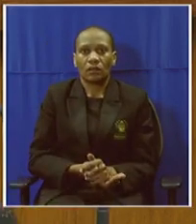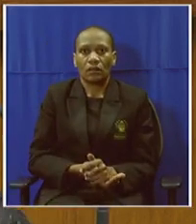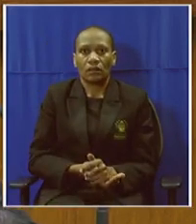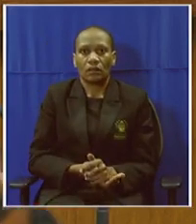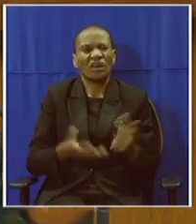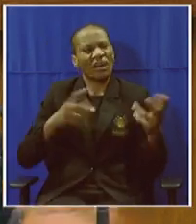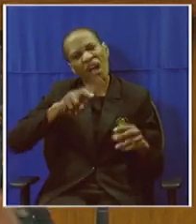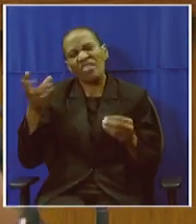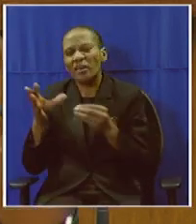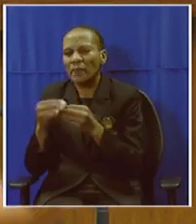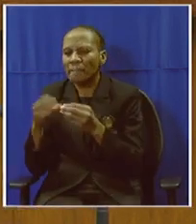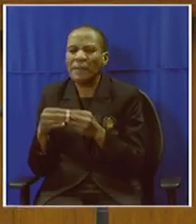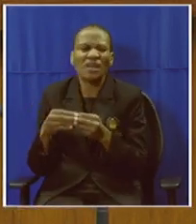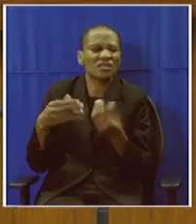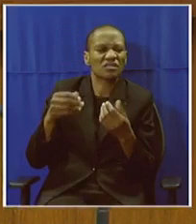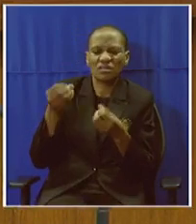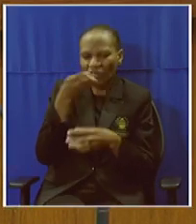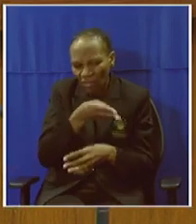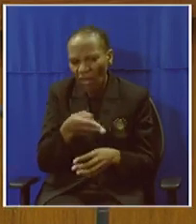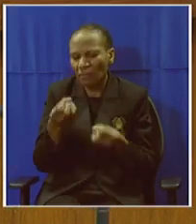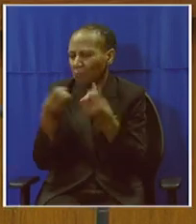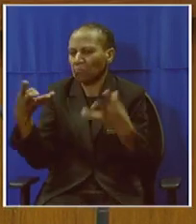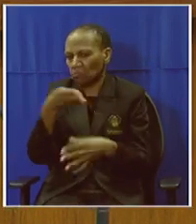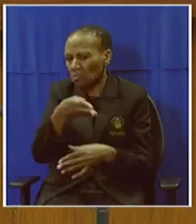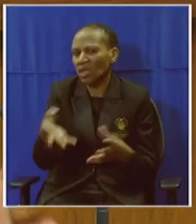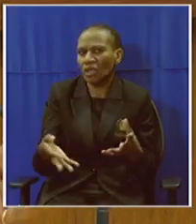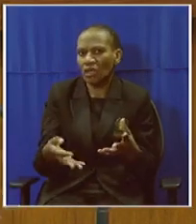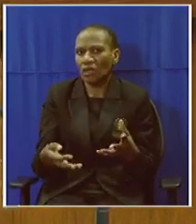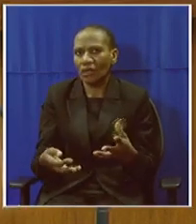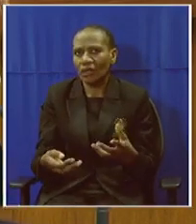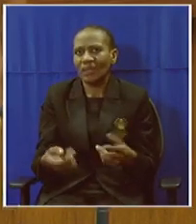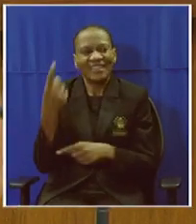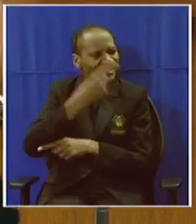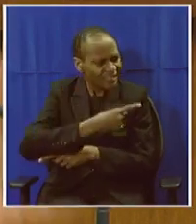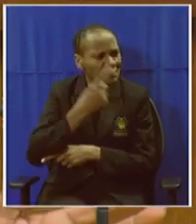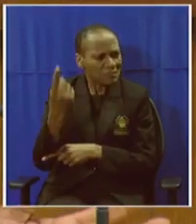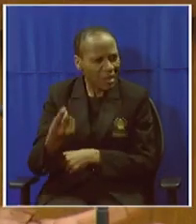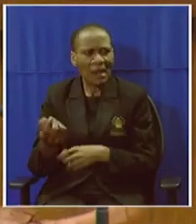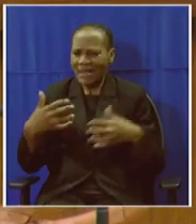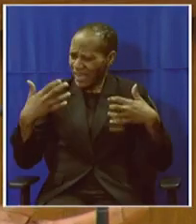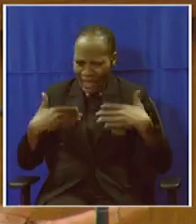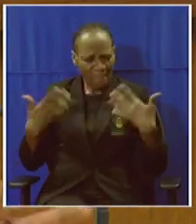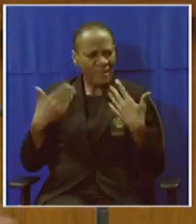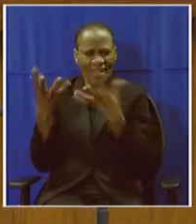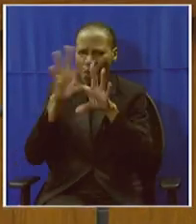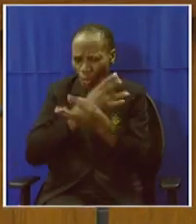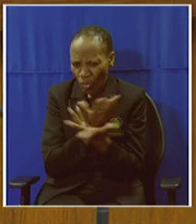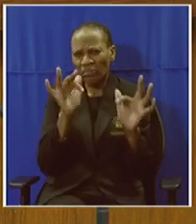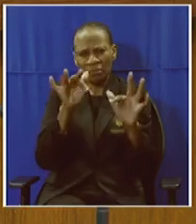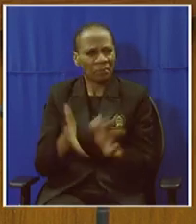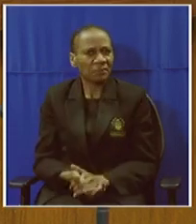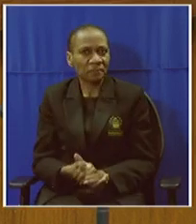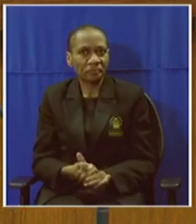Mahambe Sala and other comrades were there. And it was just such a happy day.